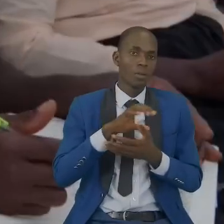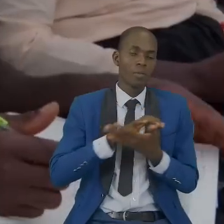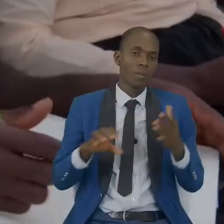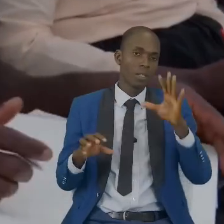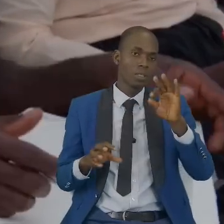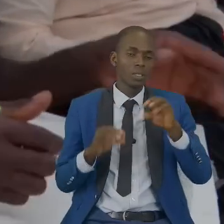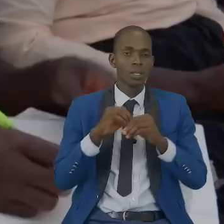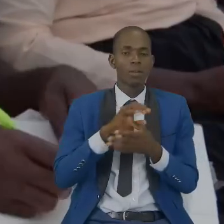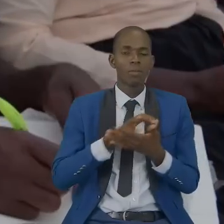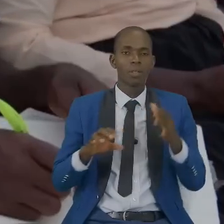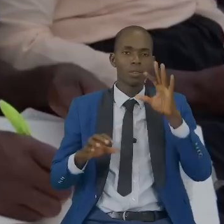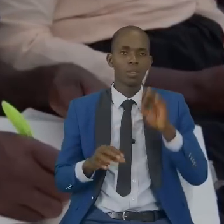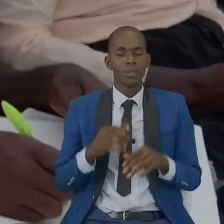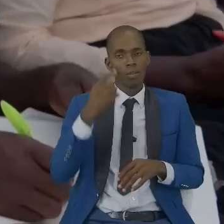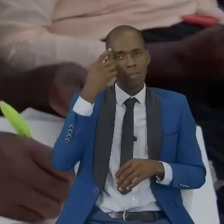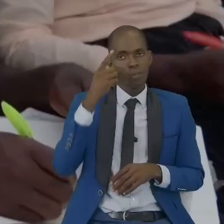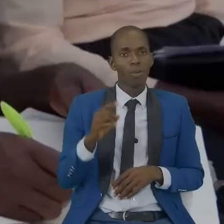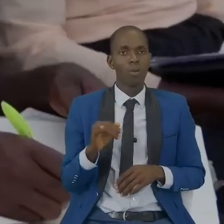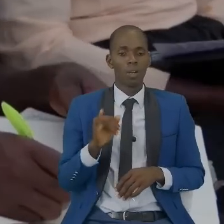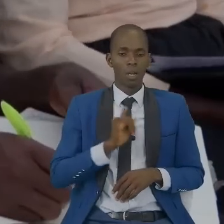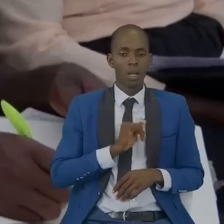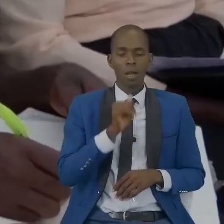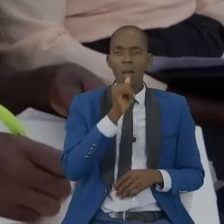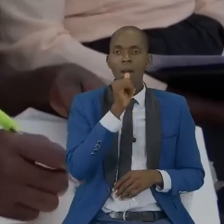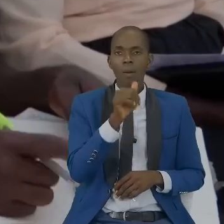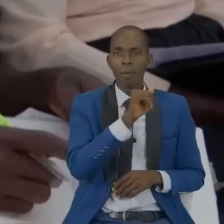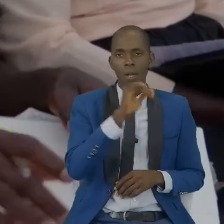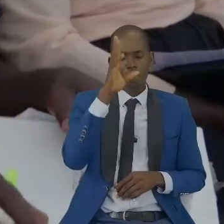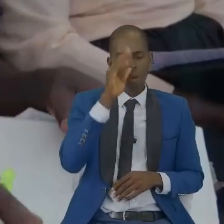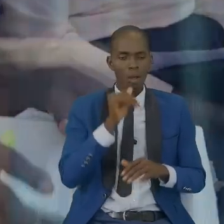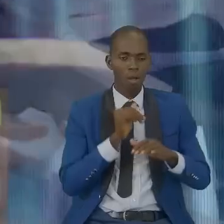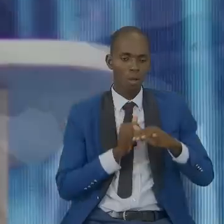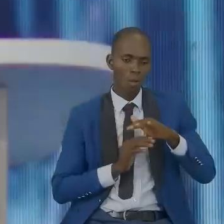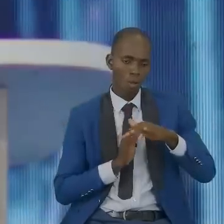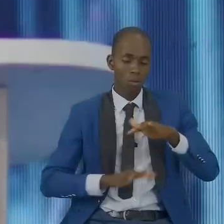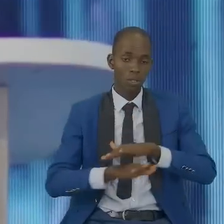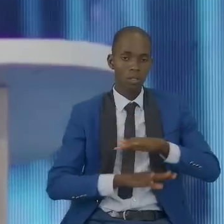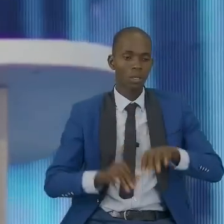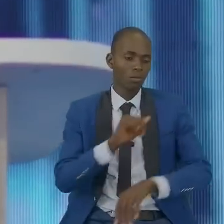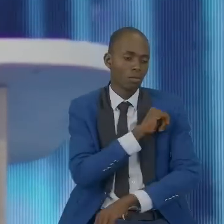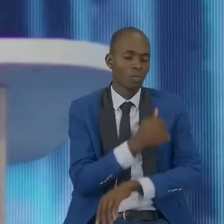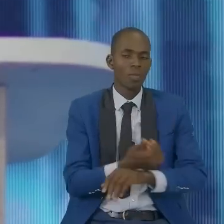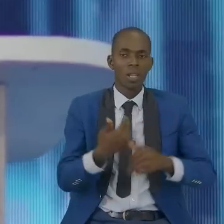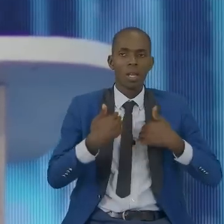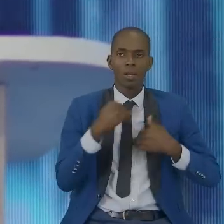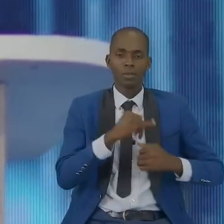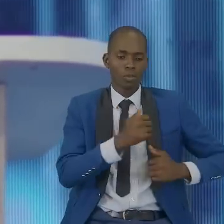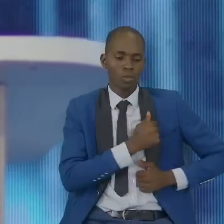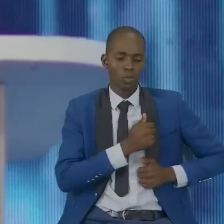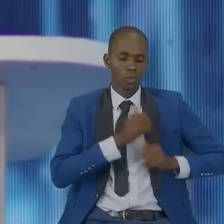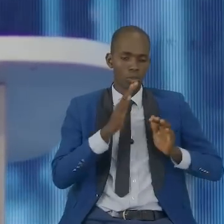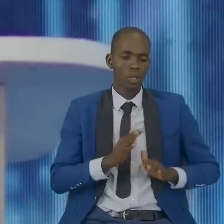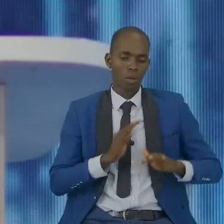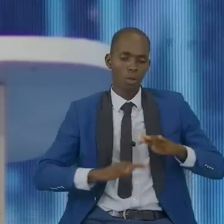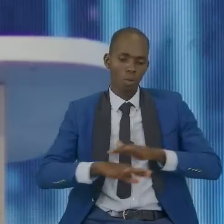he says, for I am a man under authority, having soldiers under me. And I